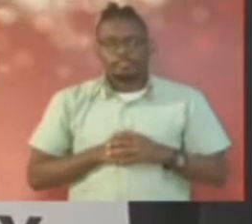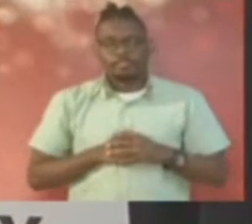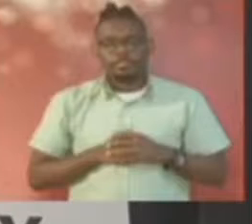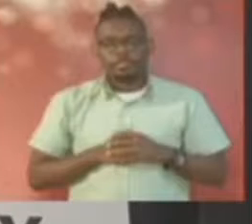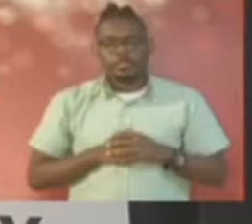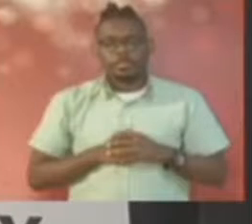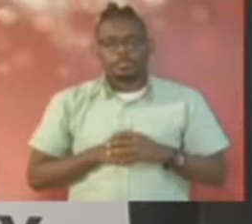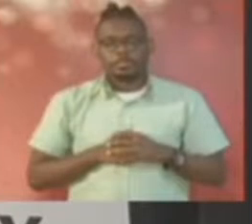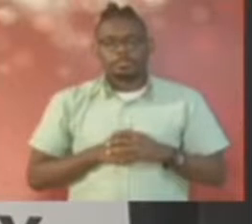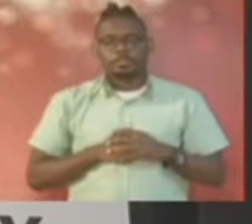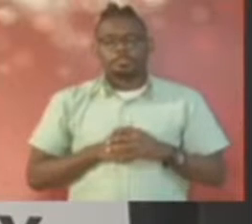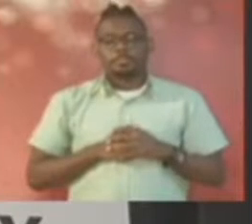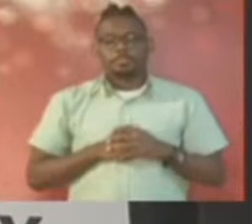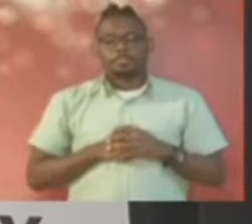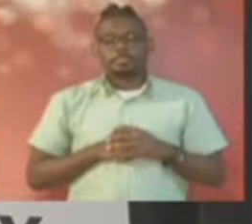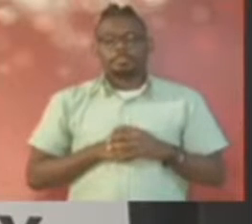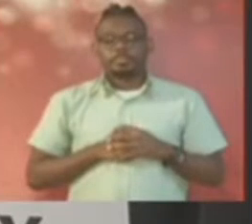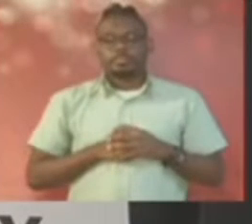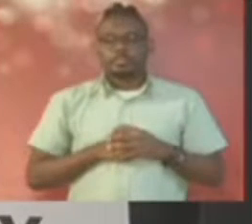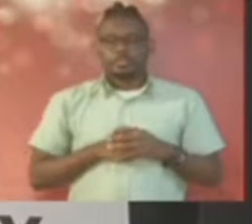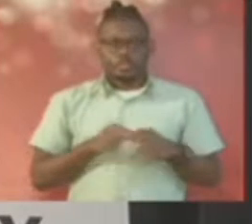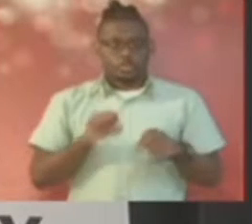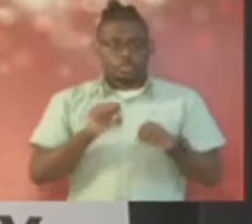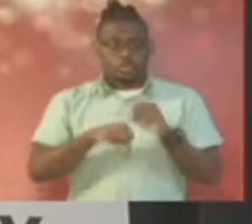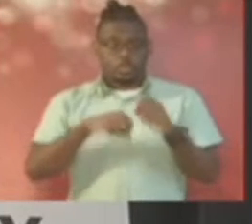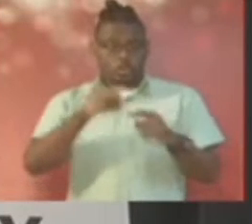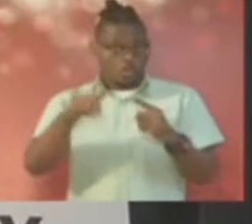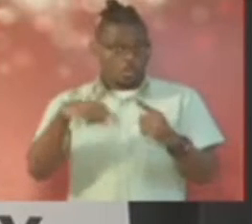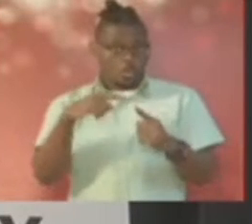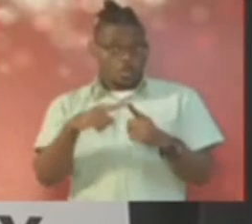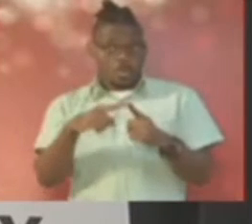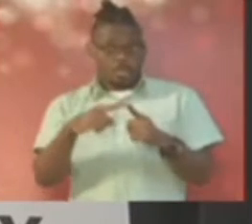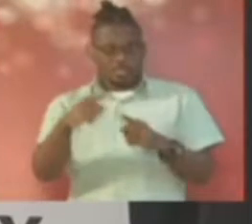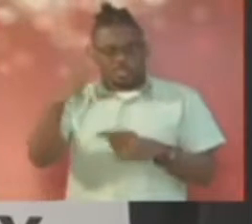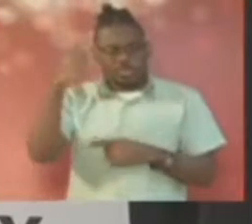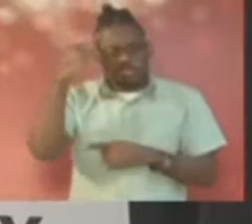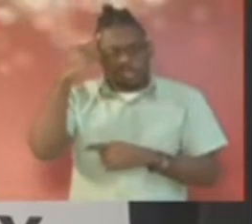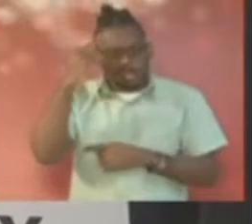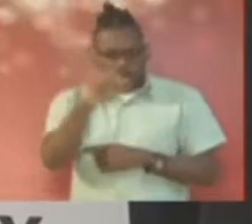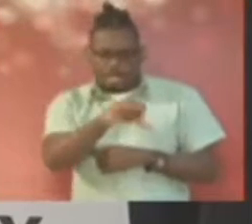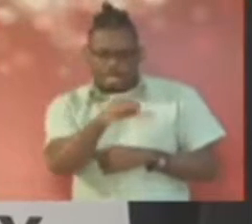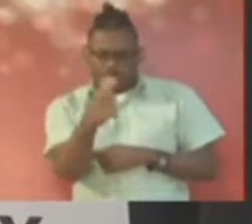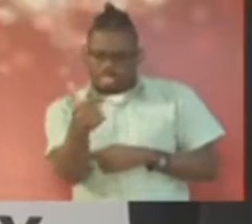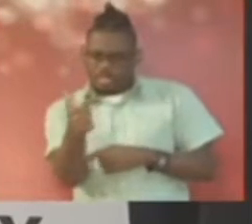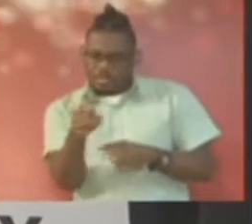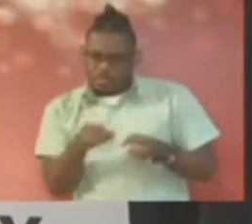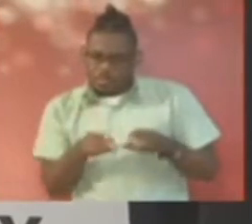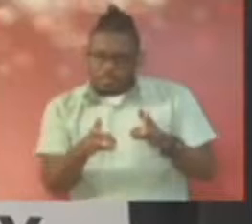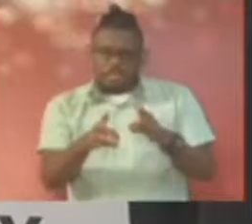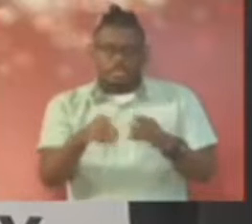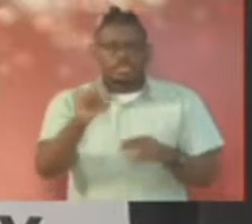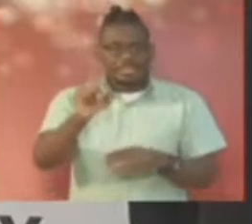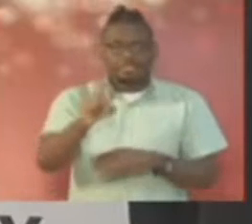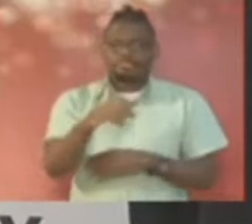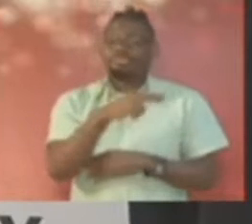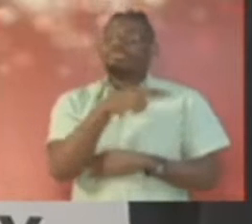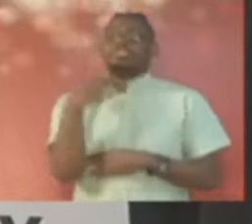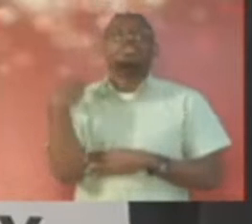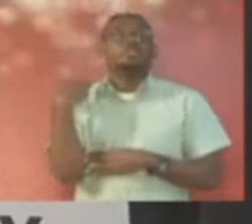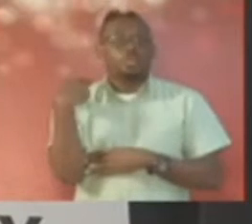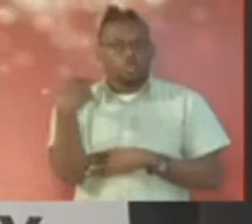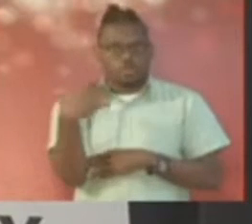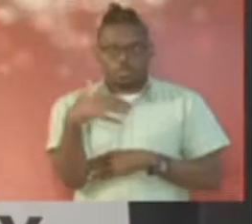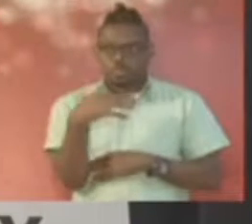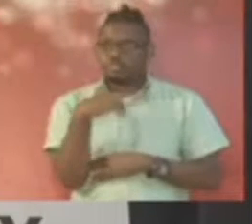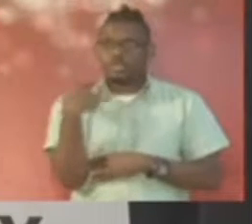those considerations in, so that in whichever situation people find themselves congregated, we still have minimized the